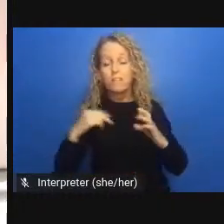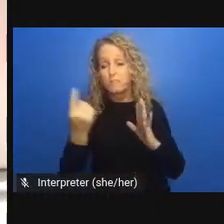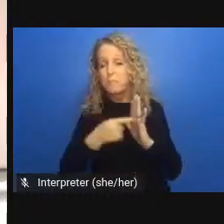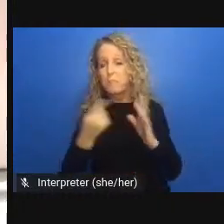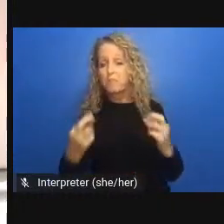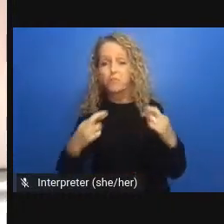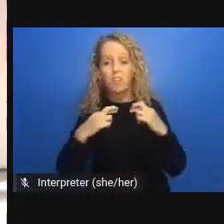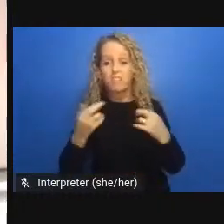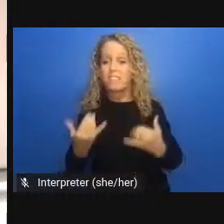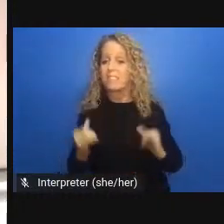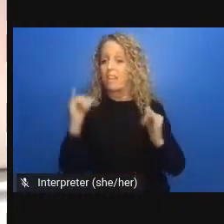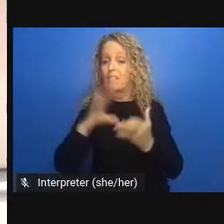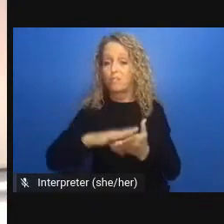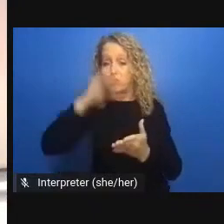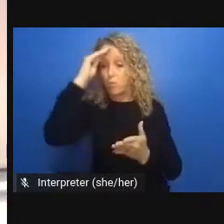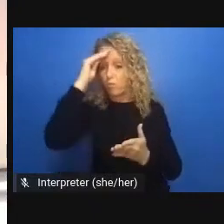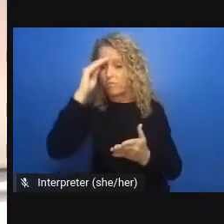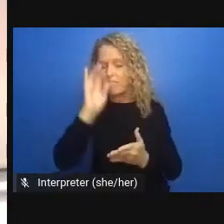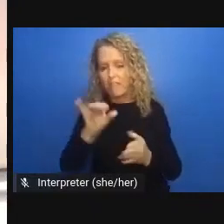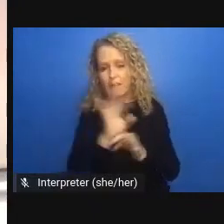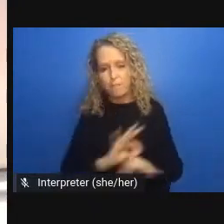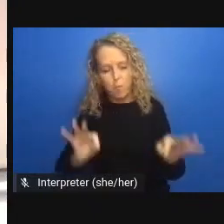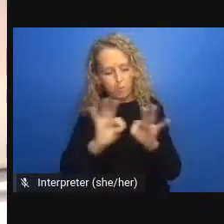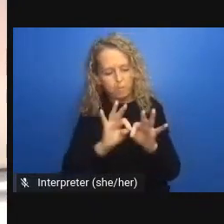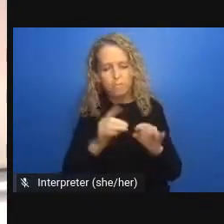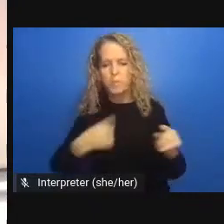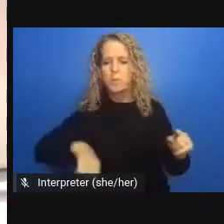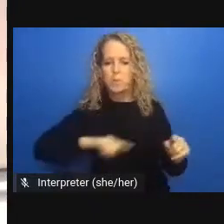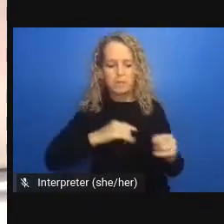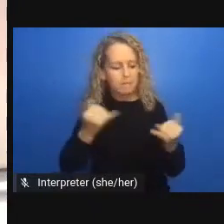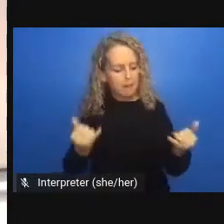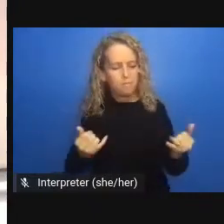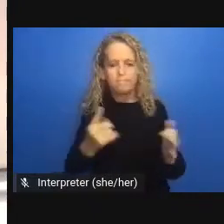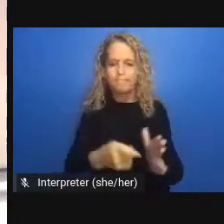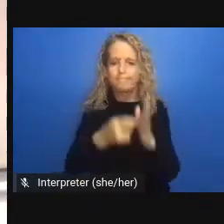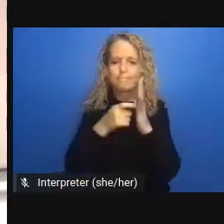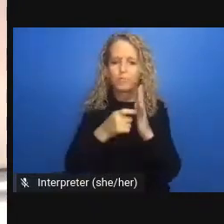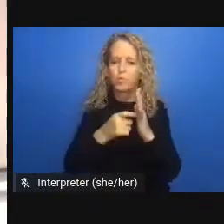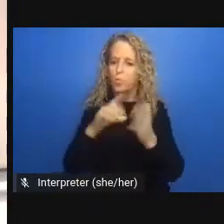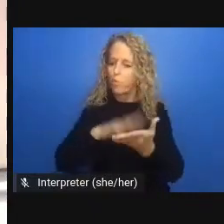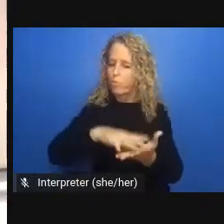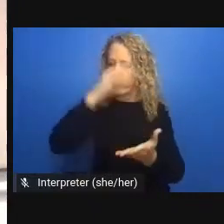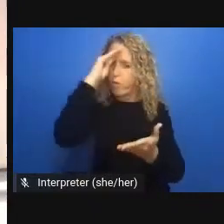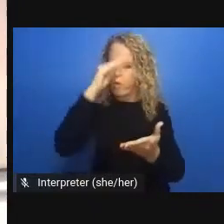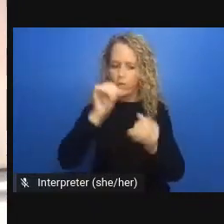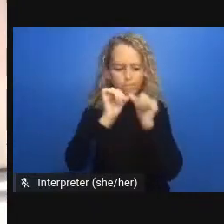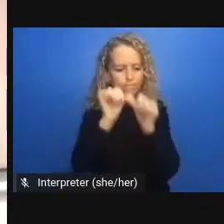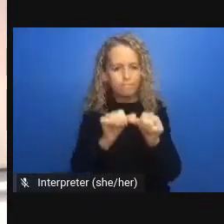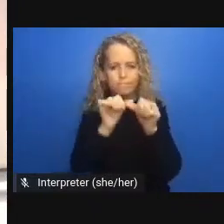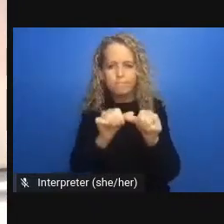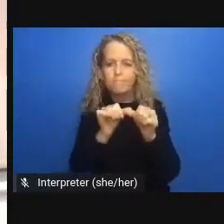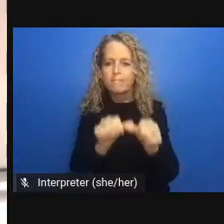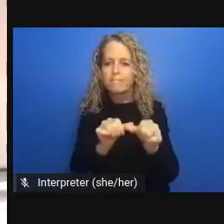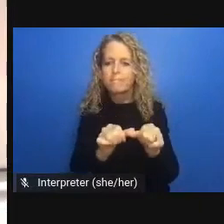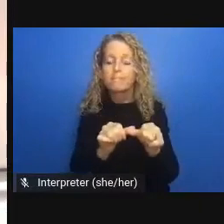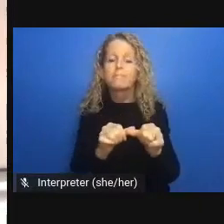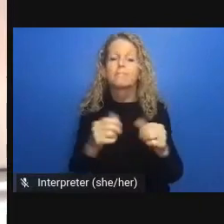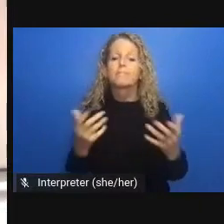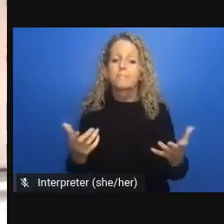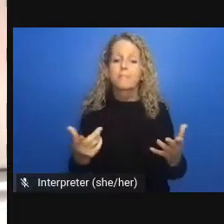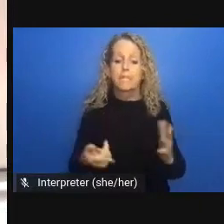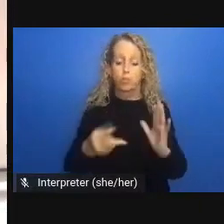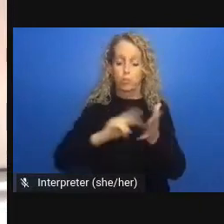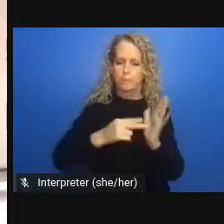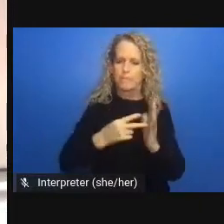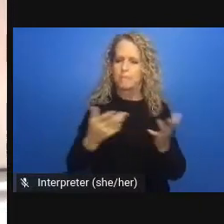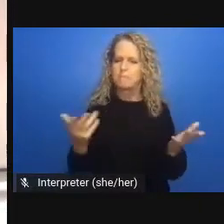retire. So lifelong learning is our new reality. And we need to look at all of the different opportunities that lifelong